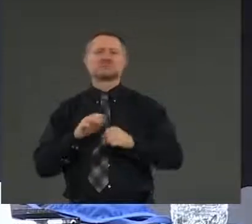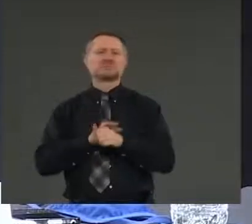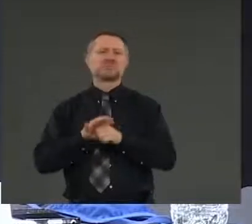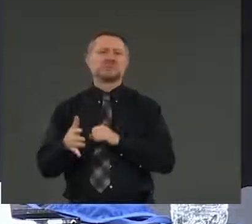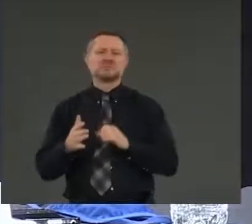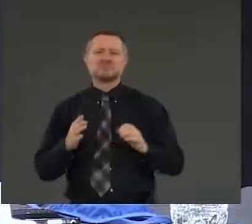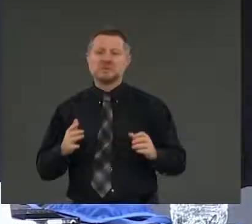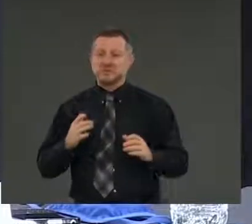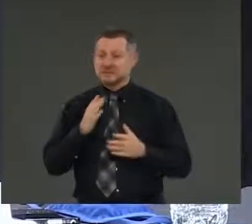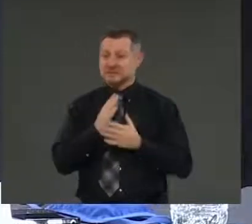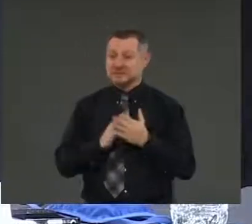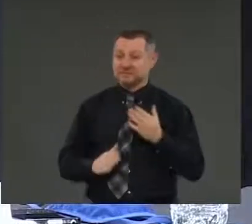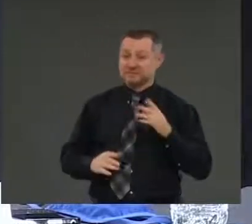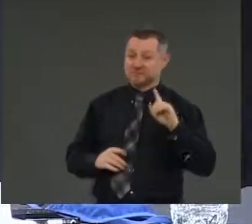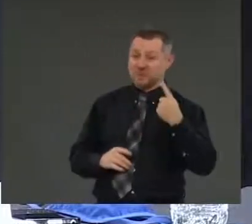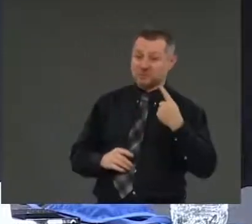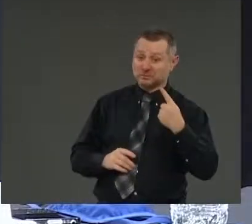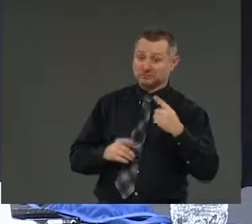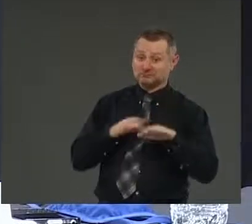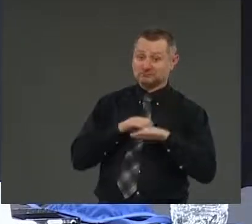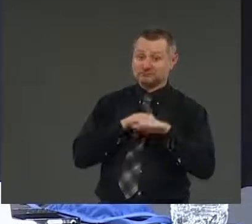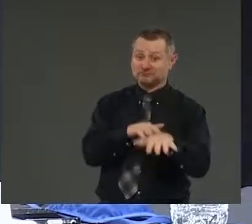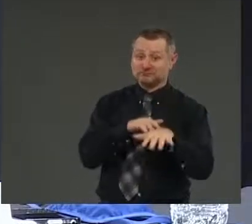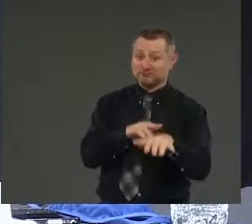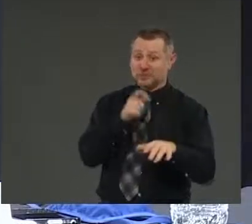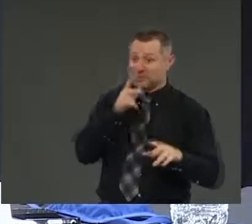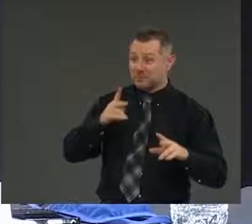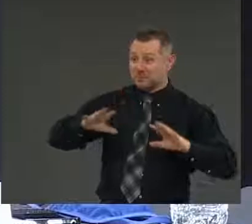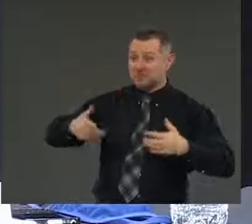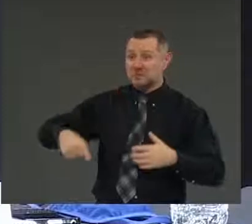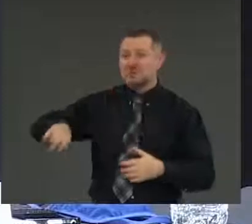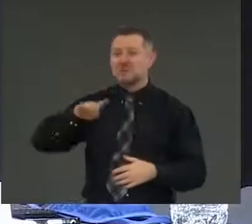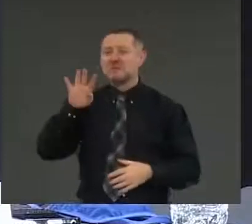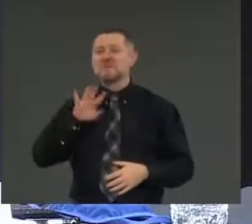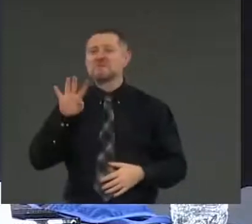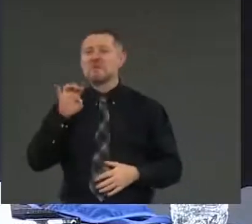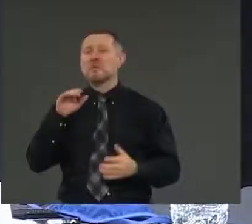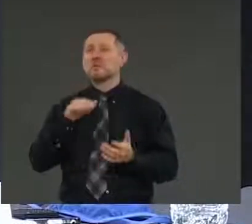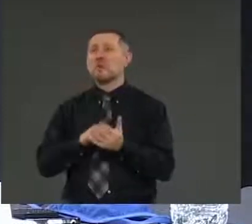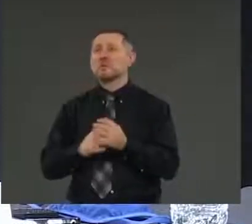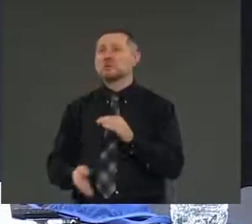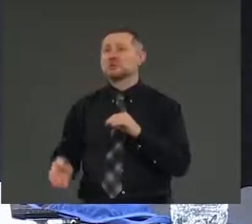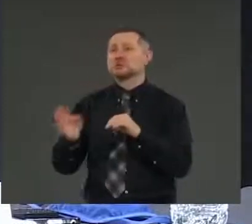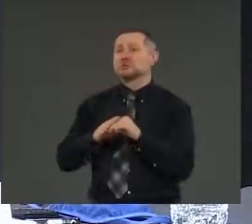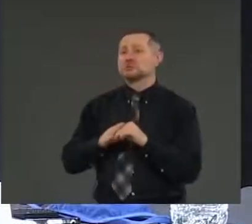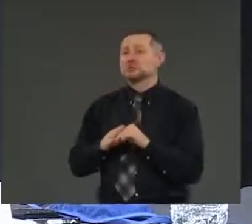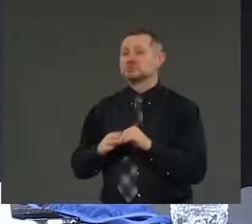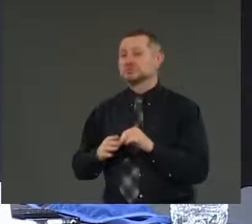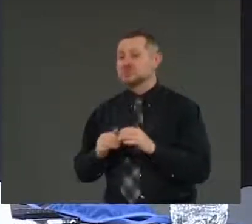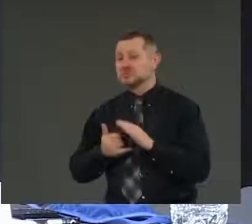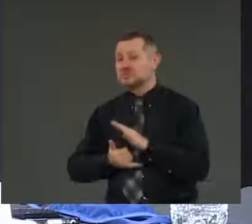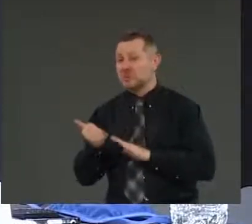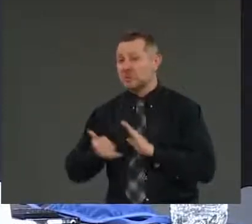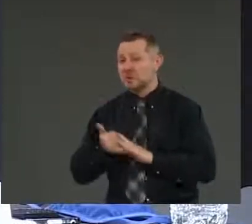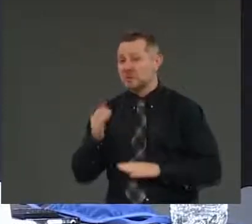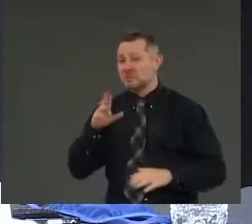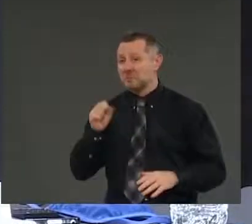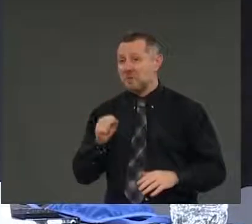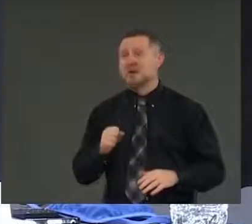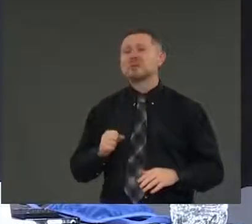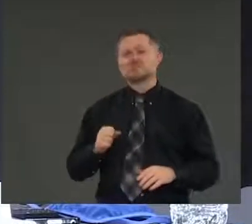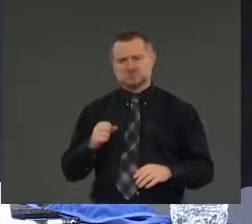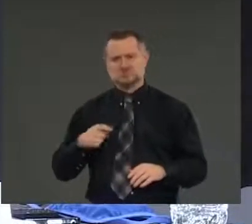phase one, you're talking about increasing by about 400,000 people, the number of people traveling to work. Trains can easily